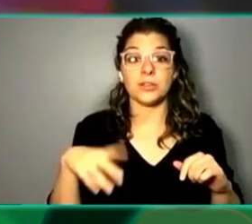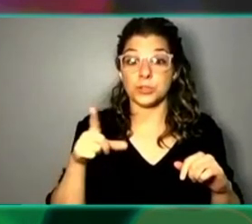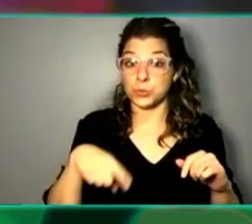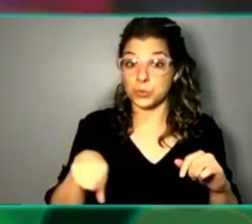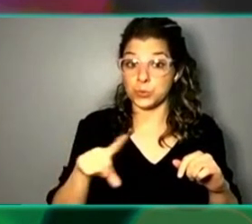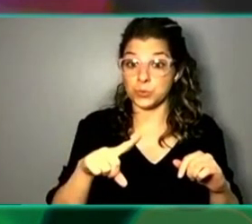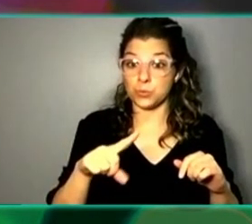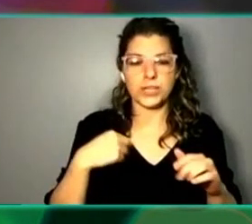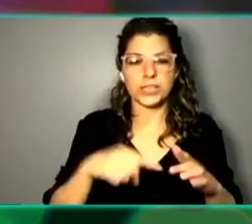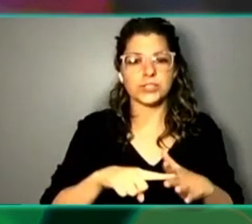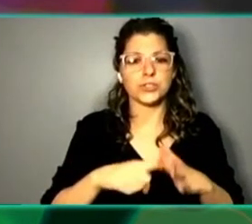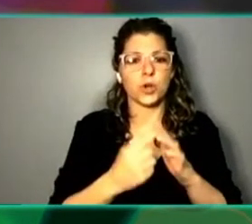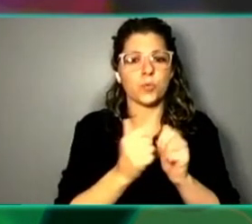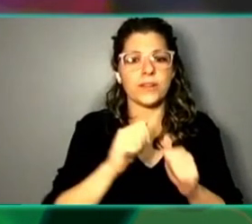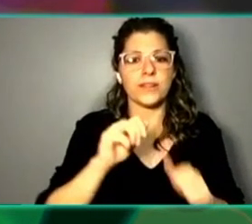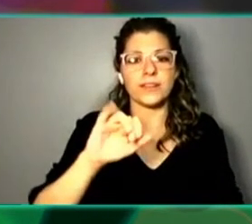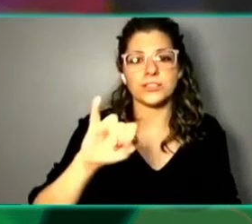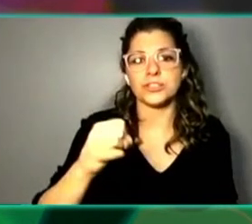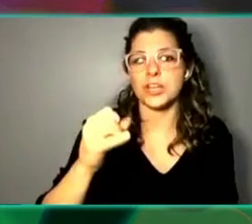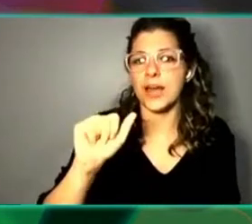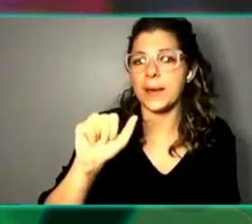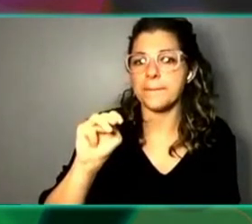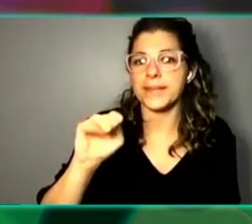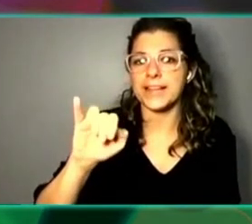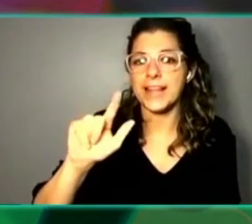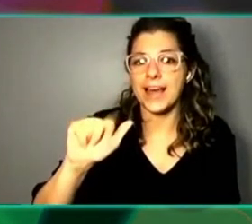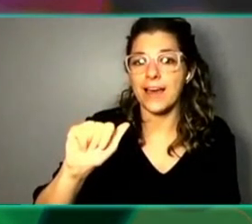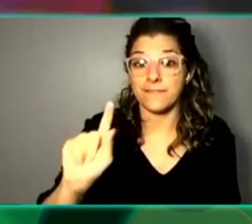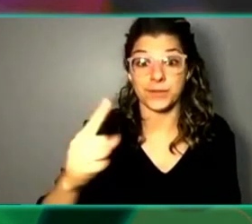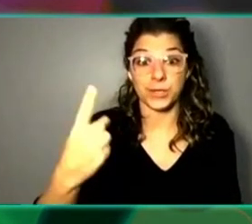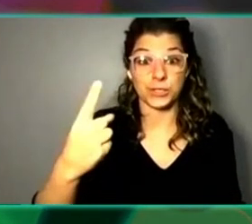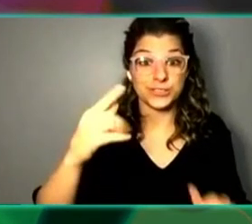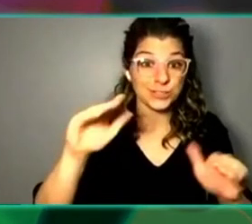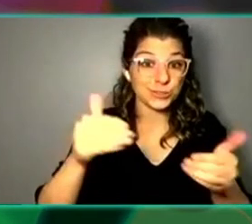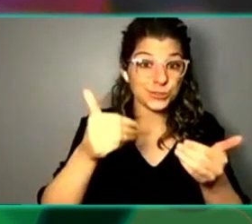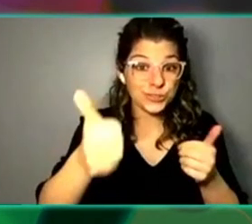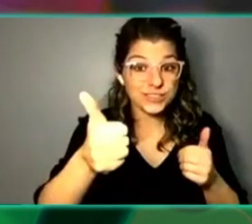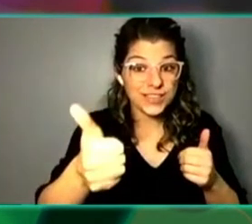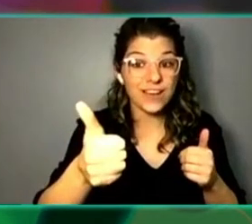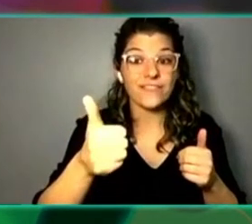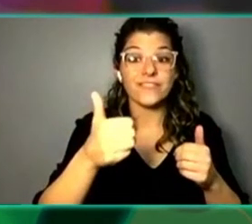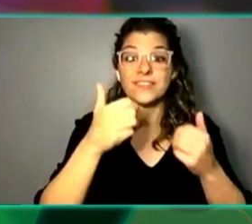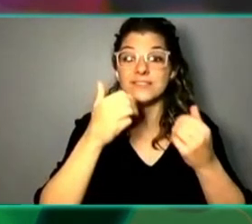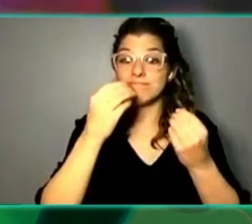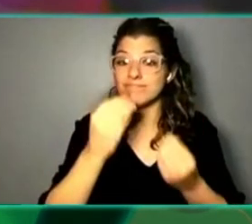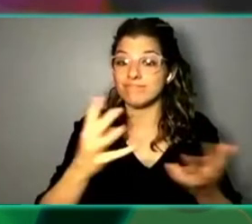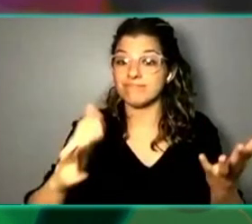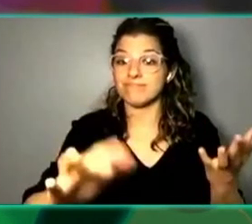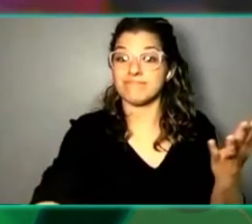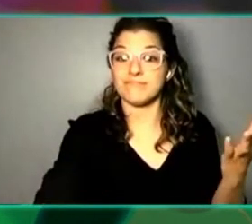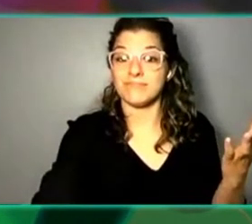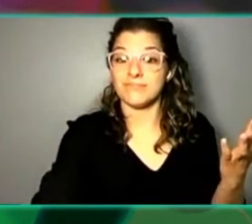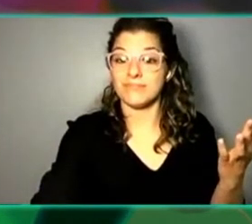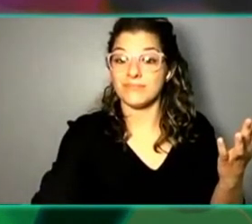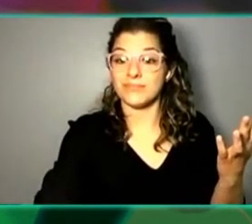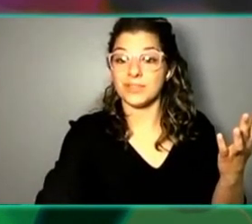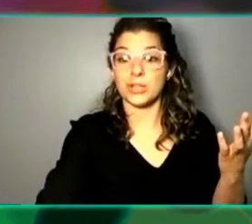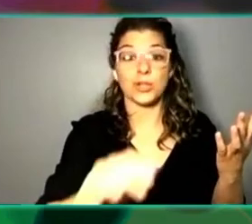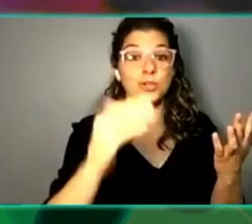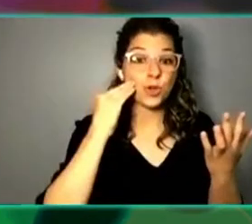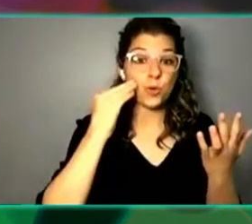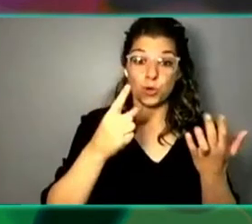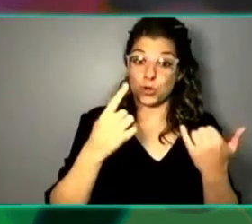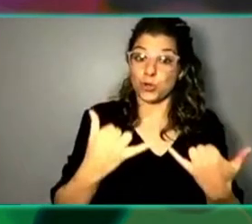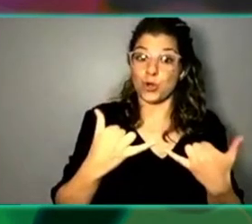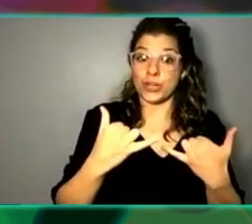We can start off with Jamila. Do you want to go first, introduce yourself, let everyone know what you're currently